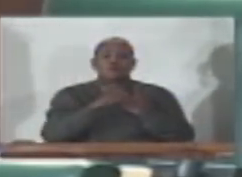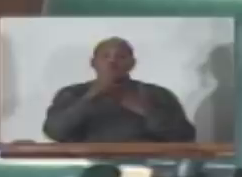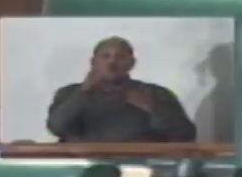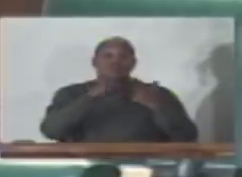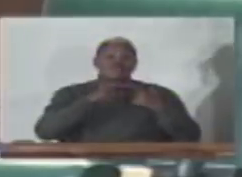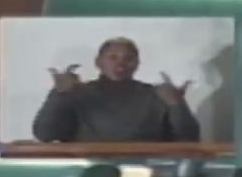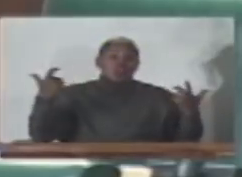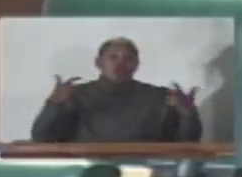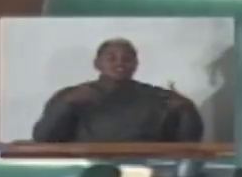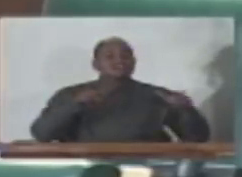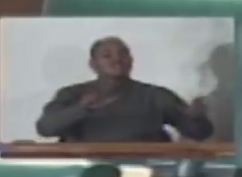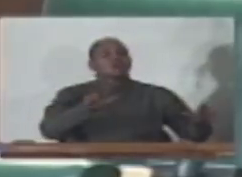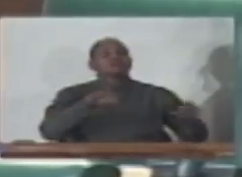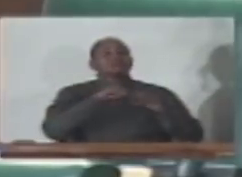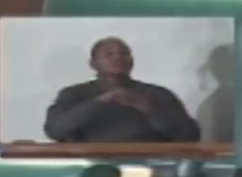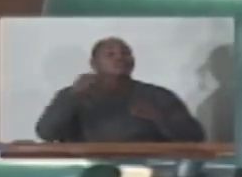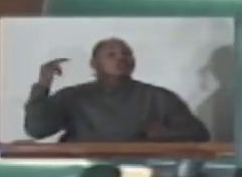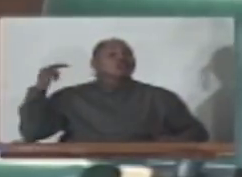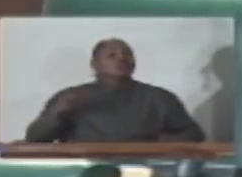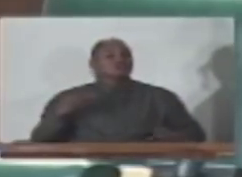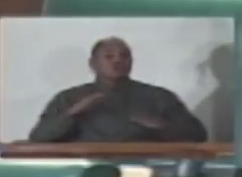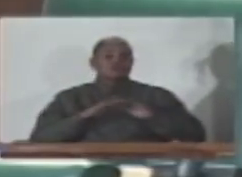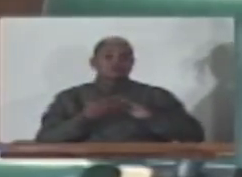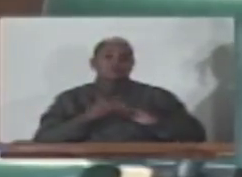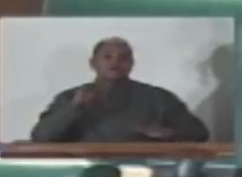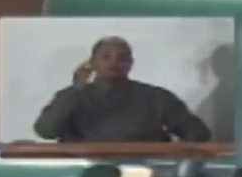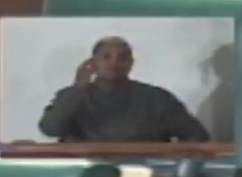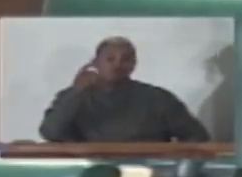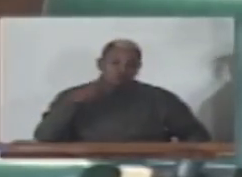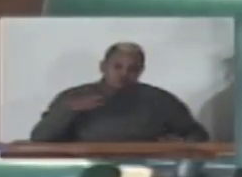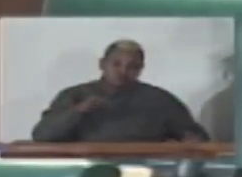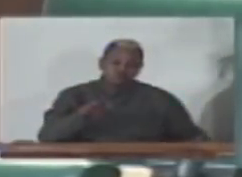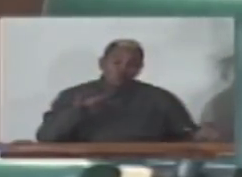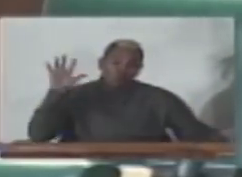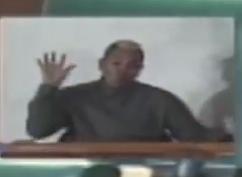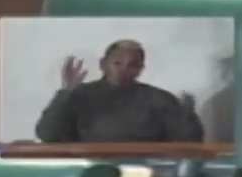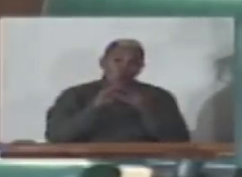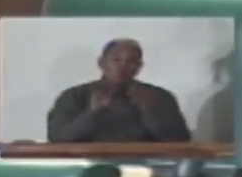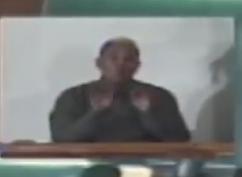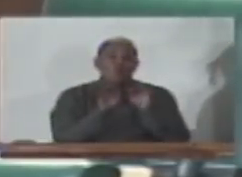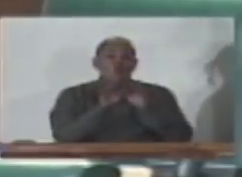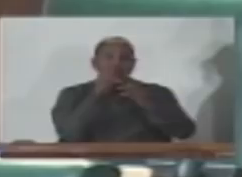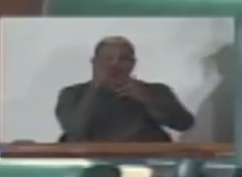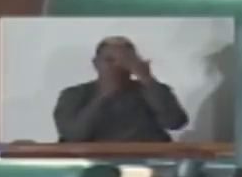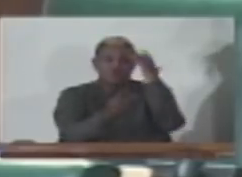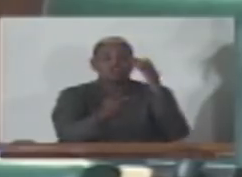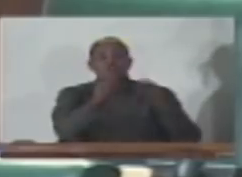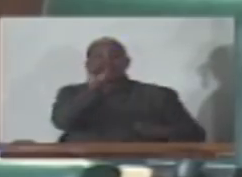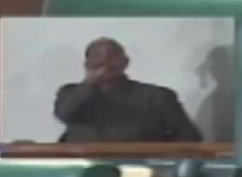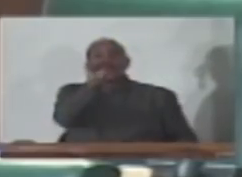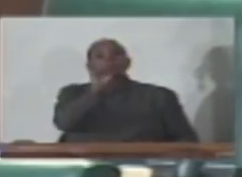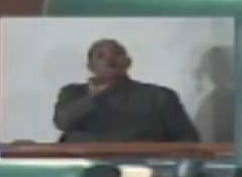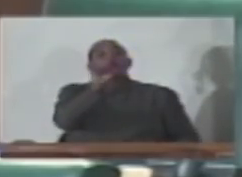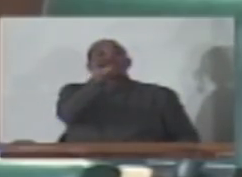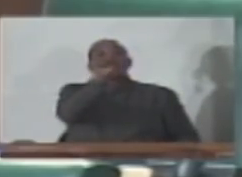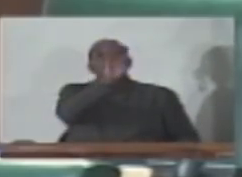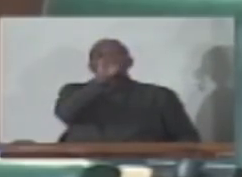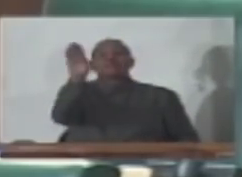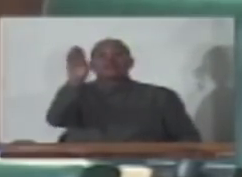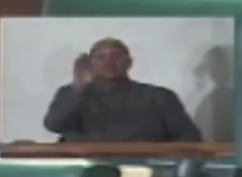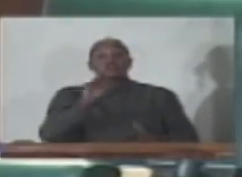largest investments in the history of this country. Total investment is projected at $1.1